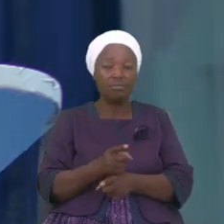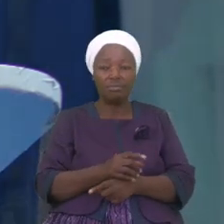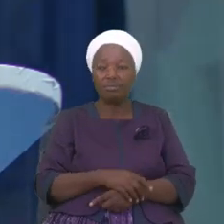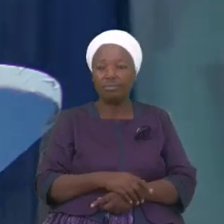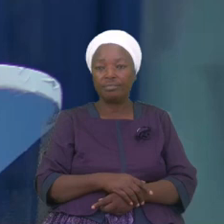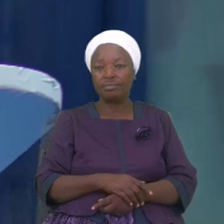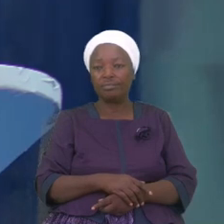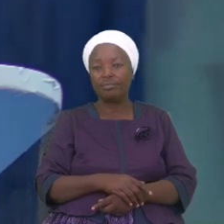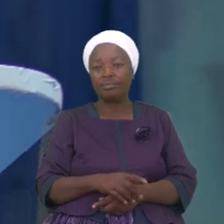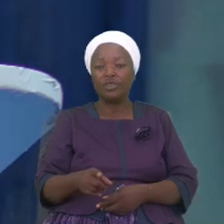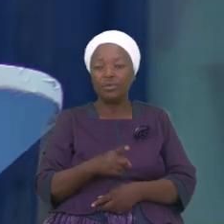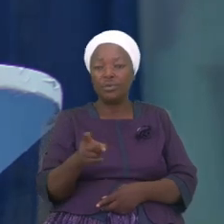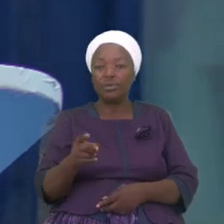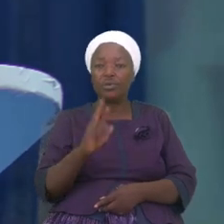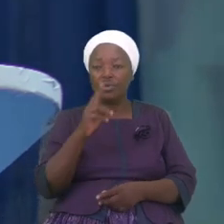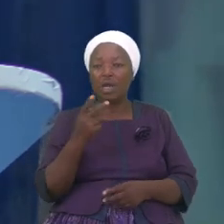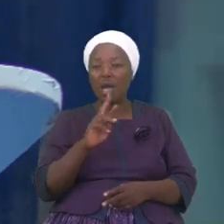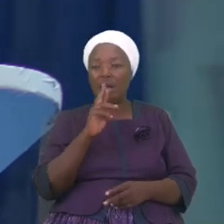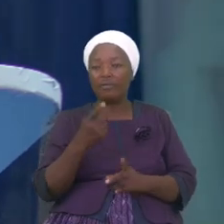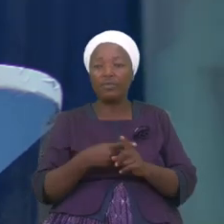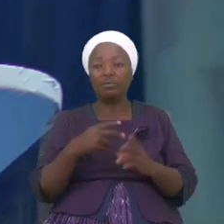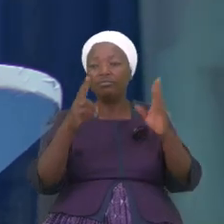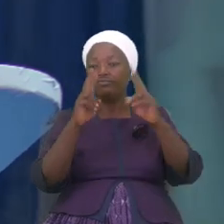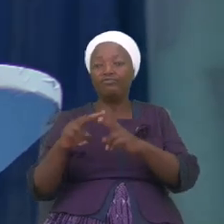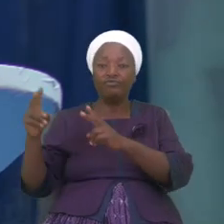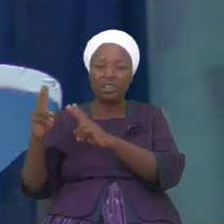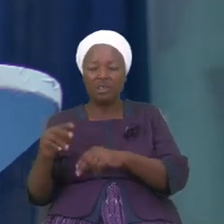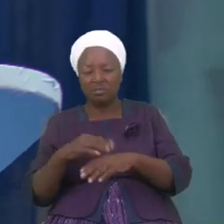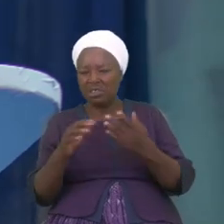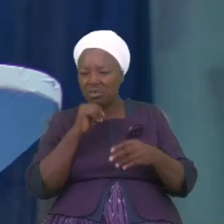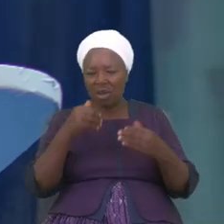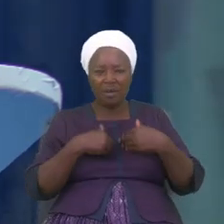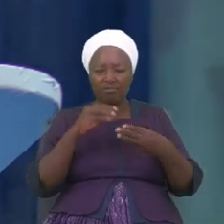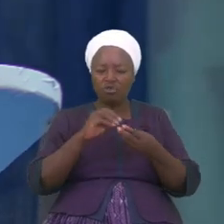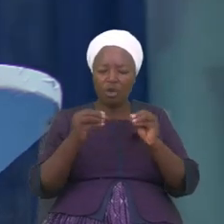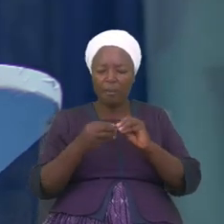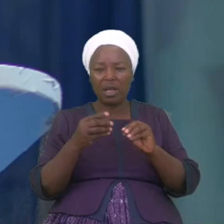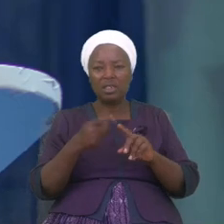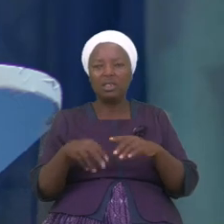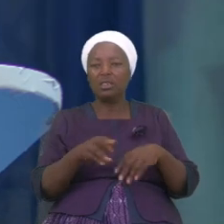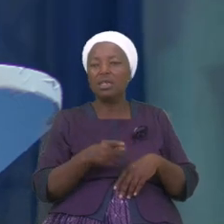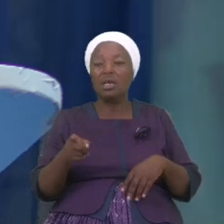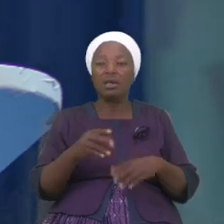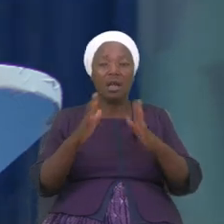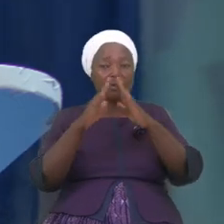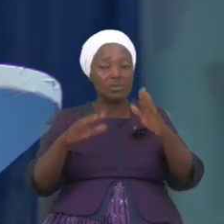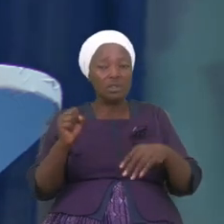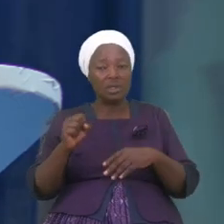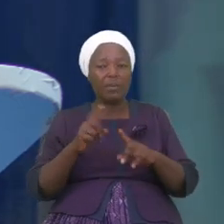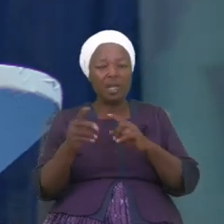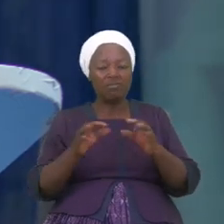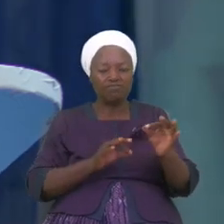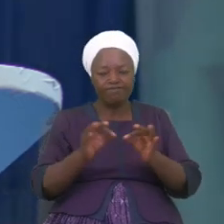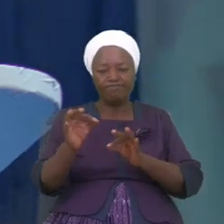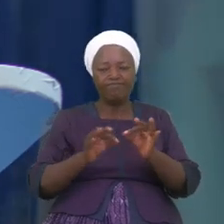Those who are from the villages, they may not have numbers in their houses. Then they need to describe a little